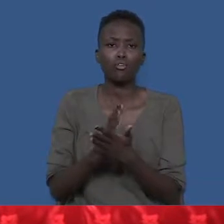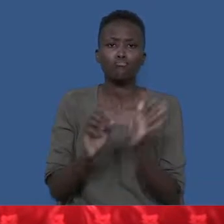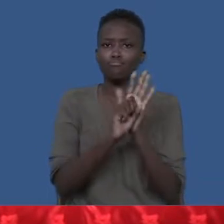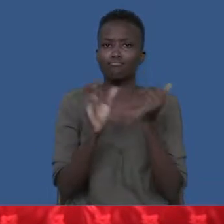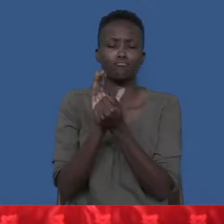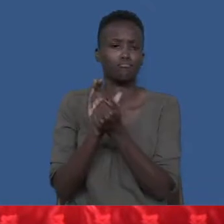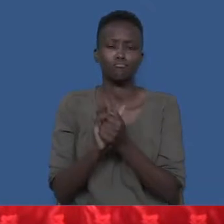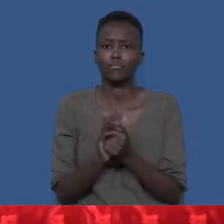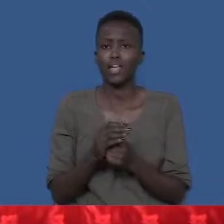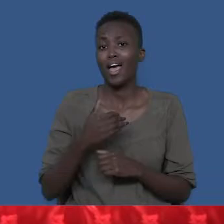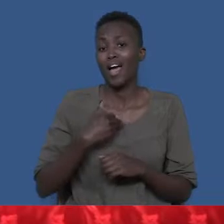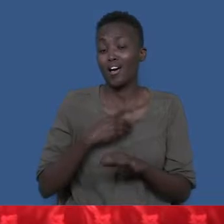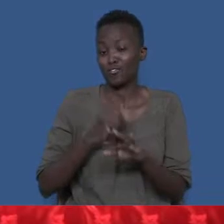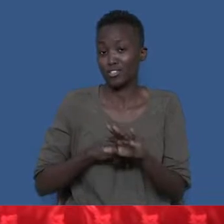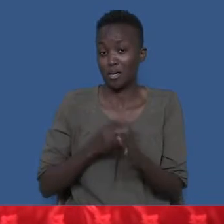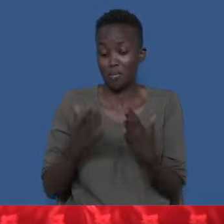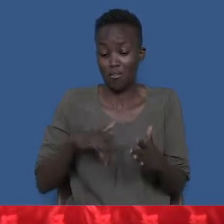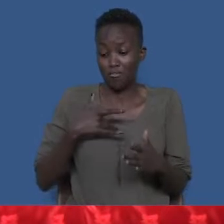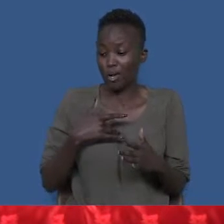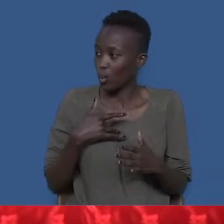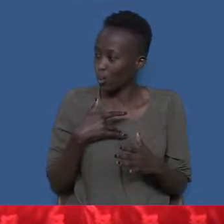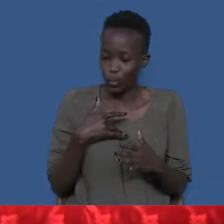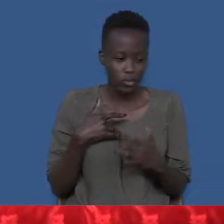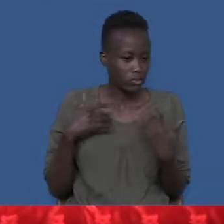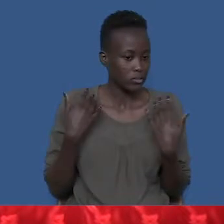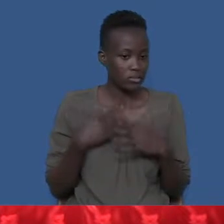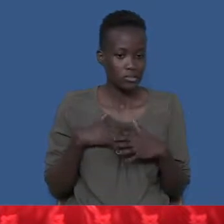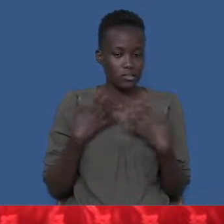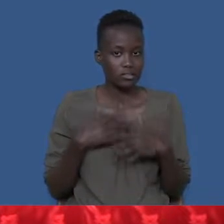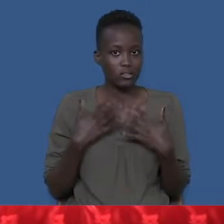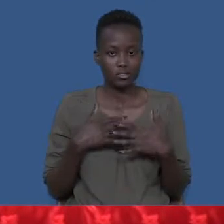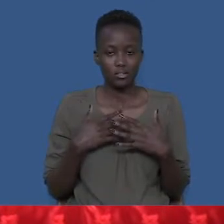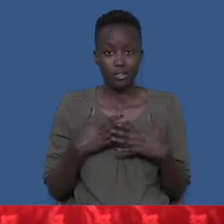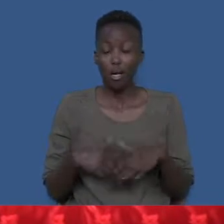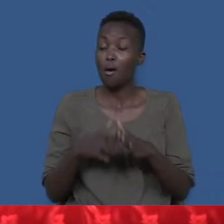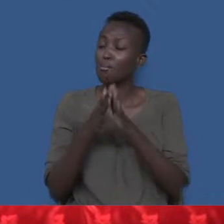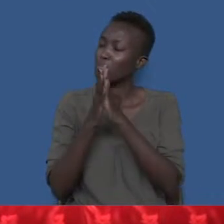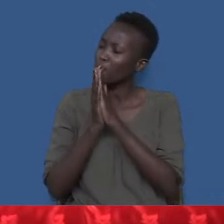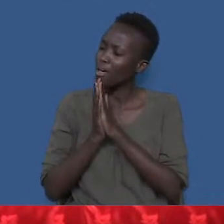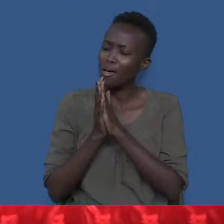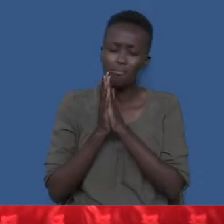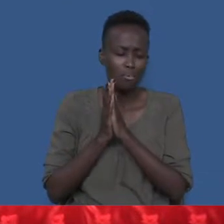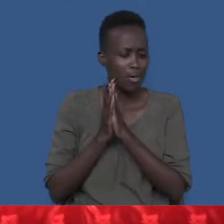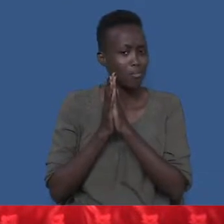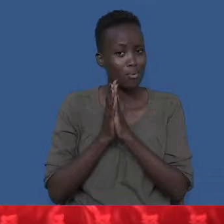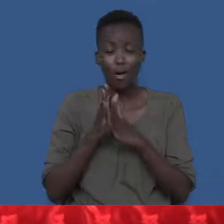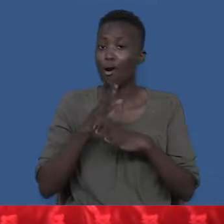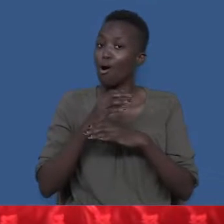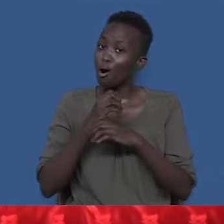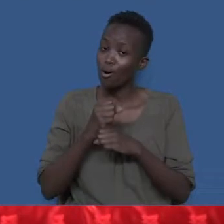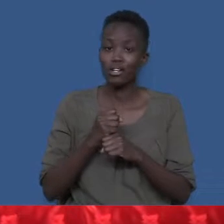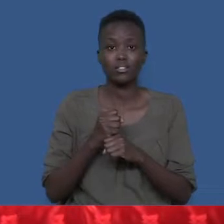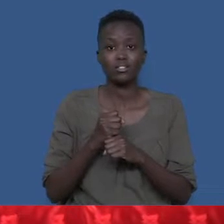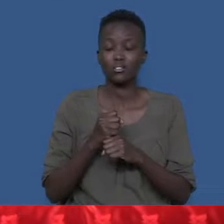There are moments that he might have felt anxious. He prayed very sincerely, as we will see tomorrow in